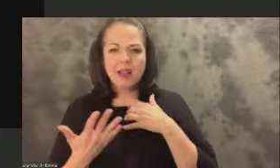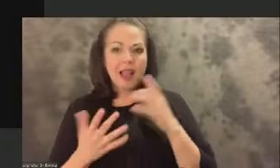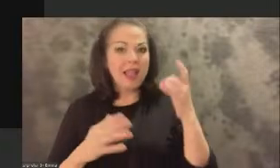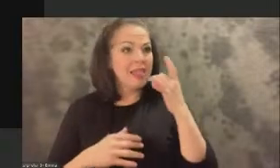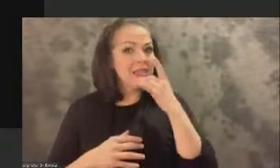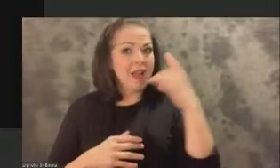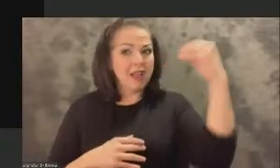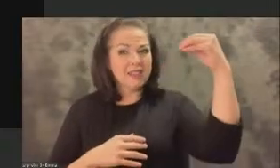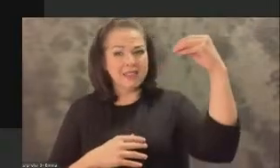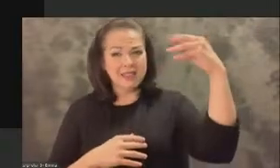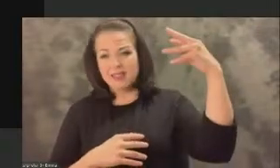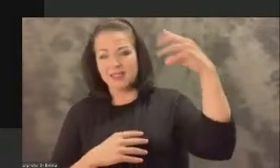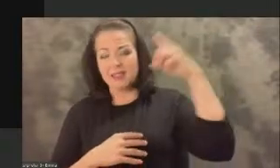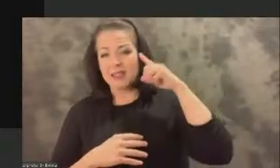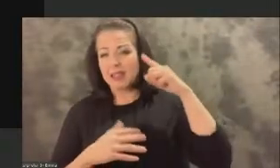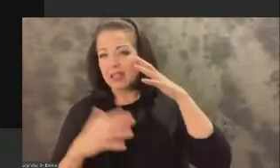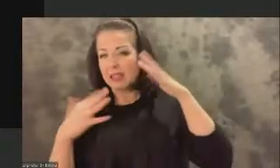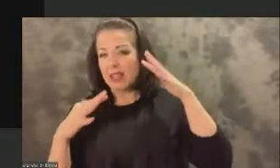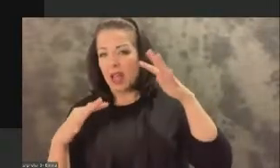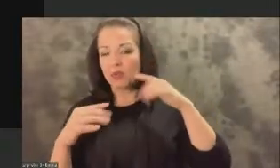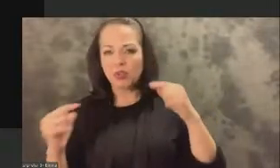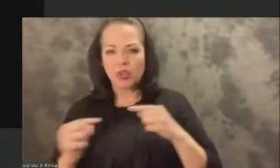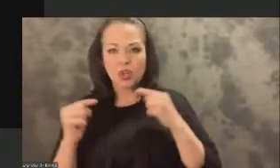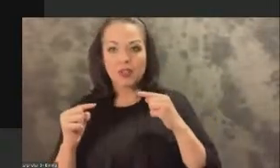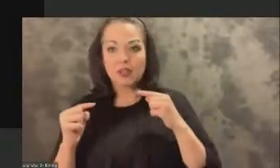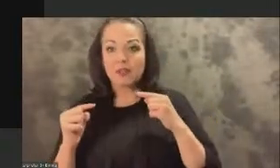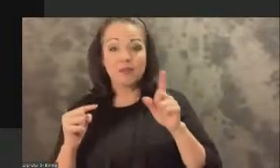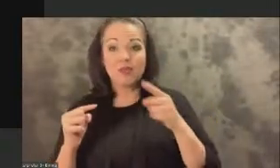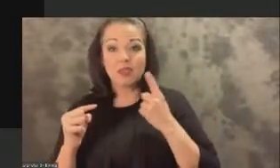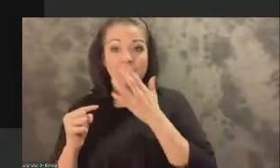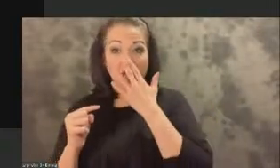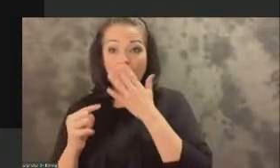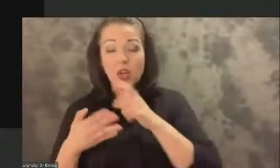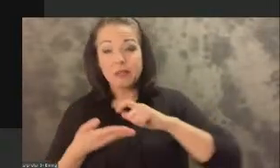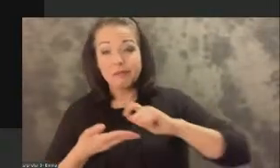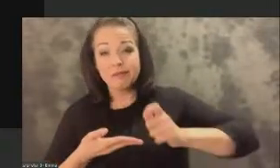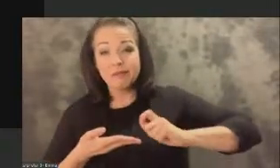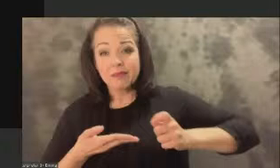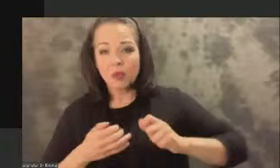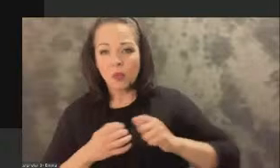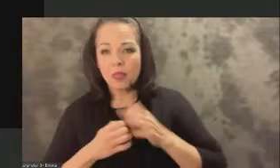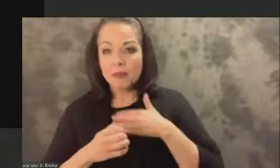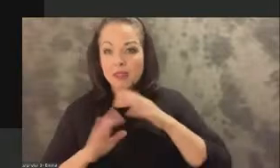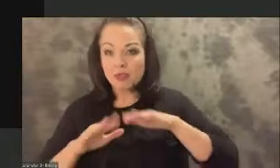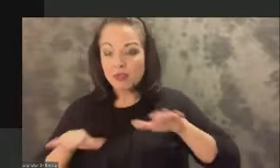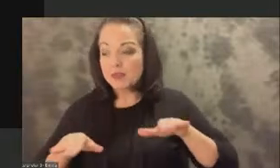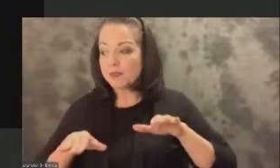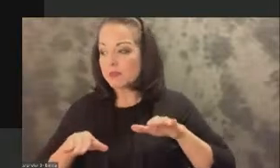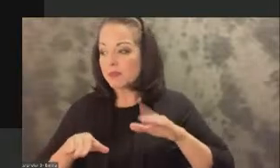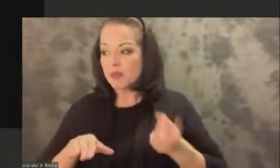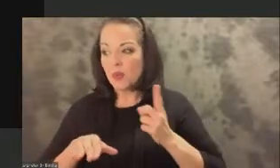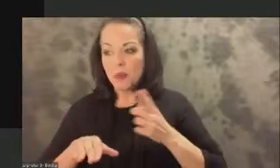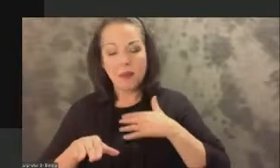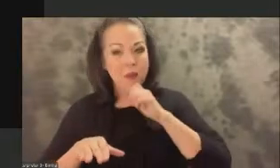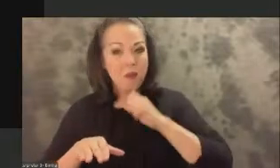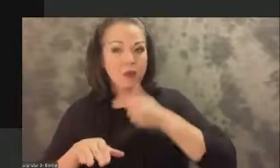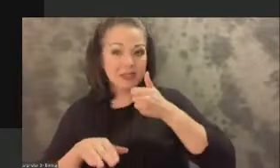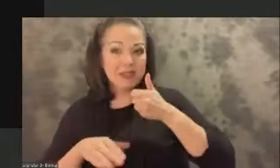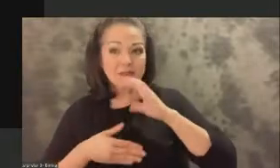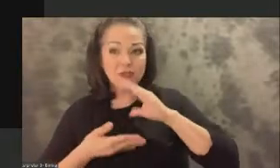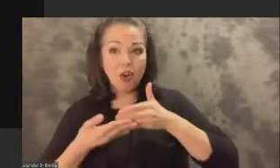hurt, was just color with my children. And so that's what I did. Or one of my oldest daughter,